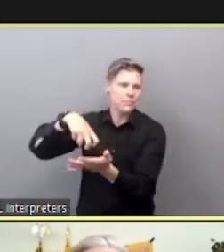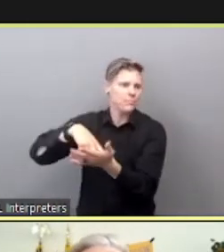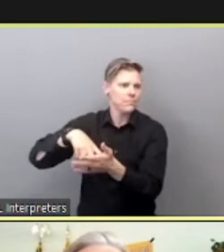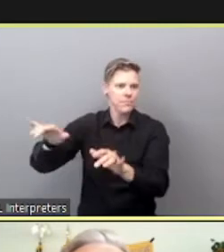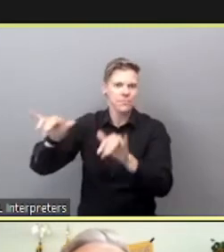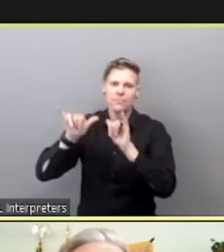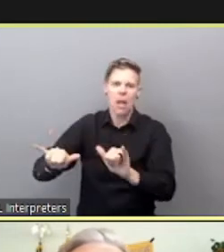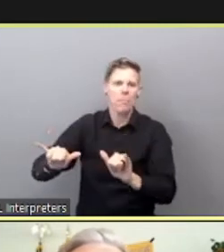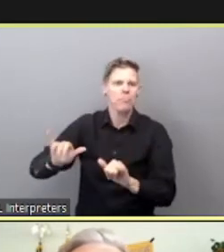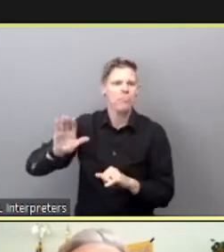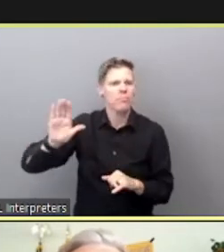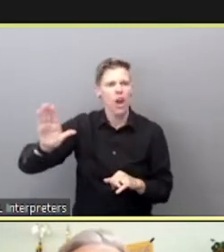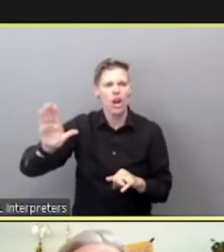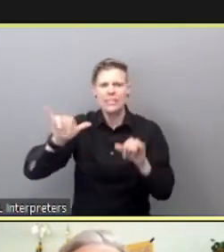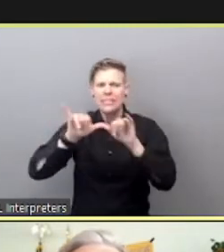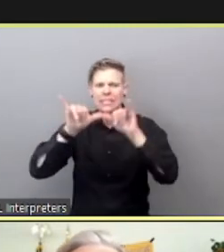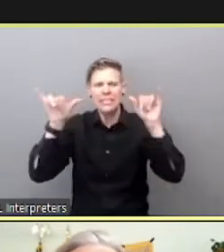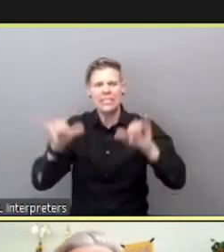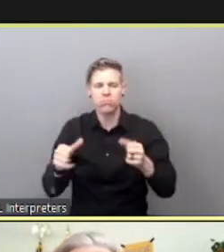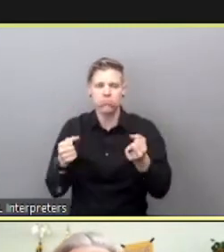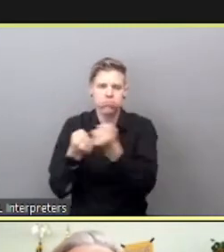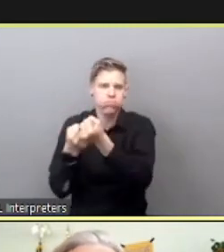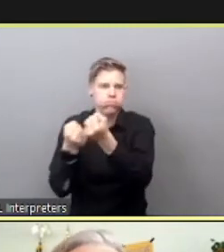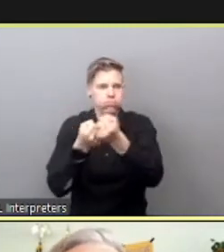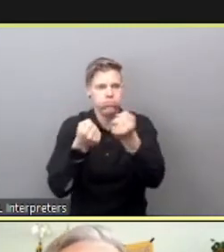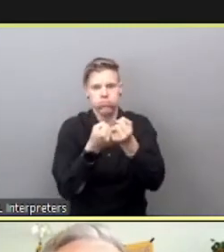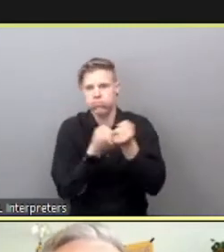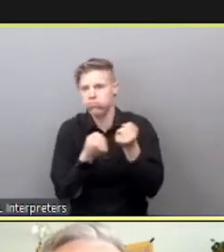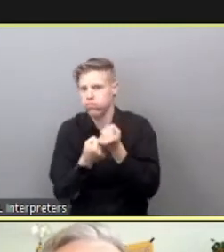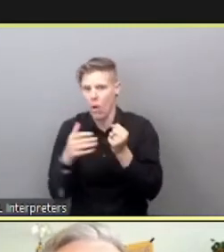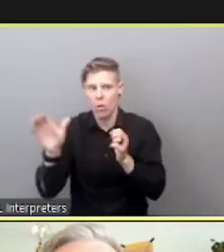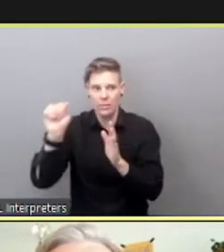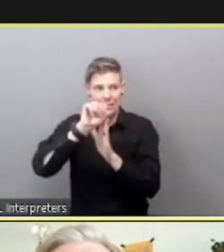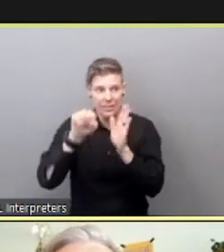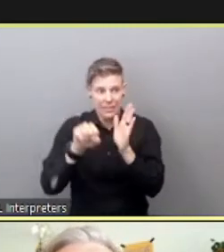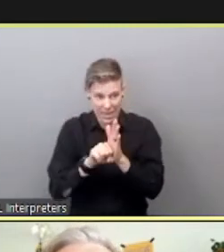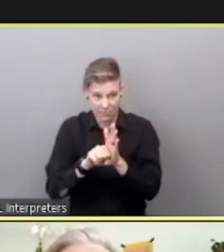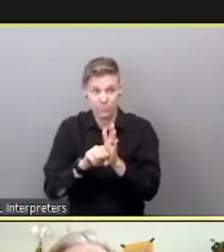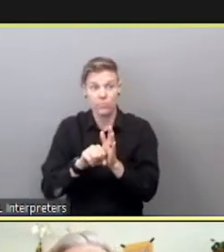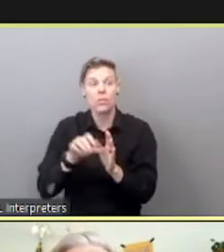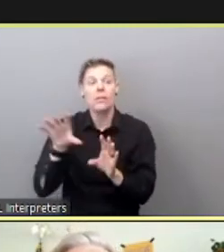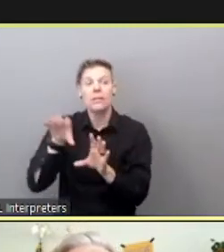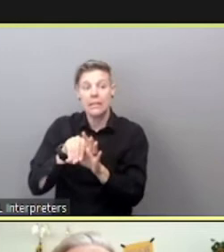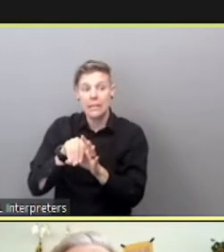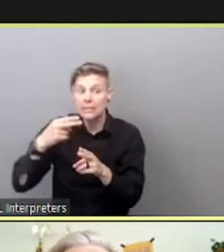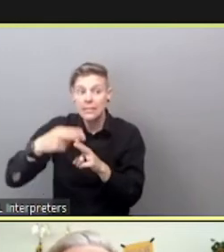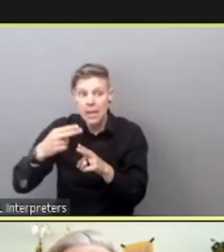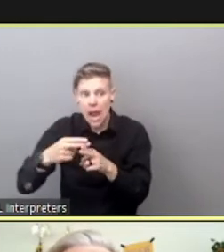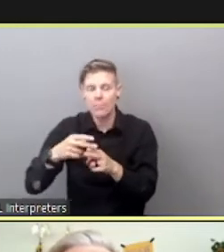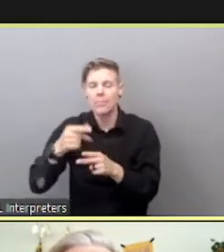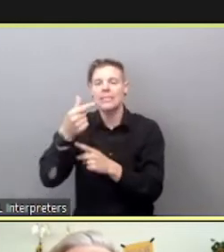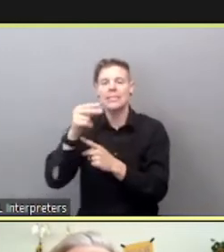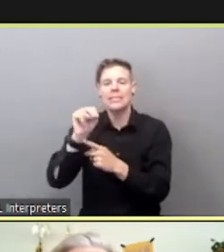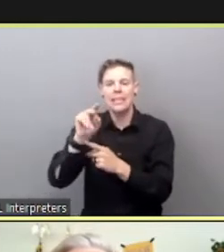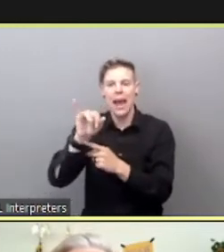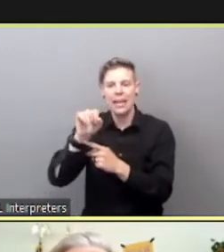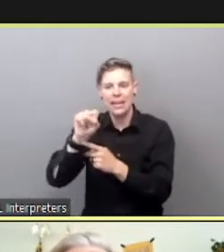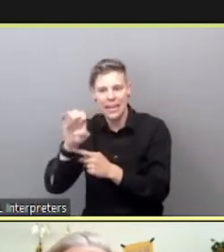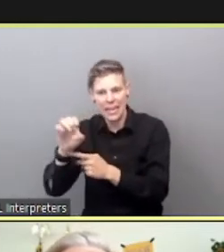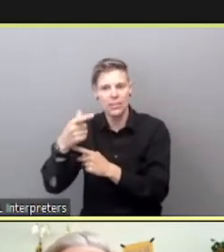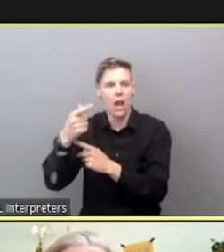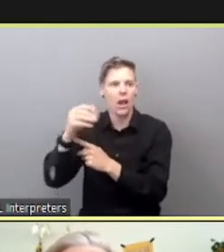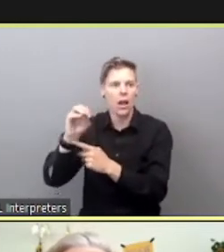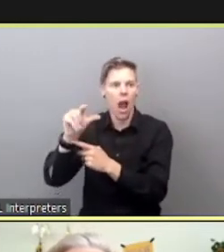working in their hospitals all over the state that includes Dr. Denise Gonzalez, who's been on this press conference in the past,